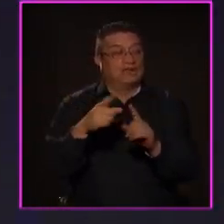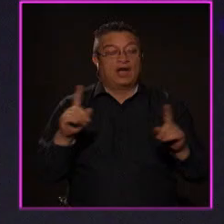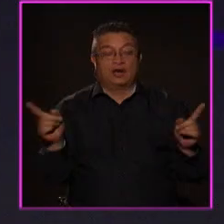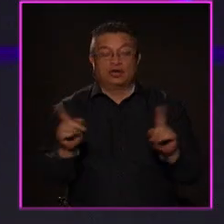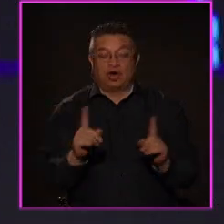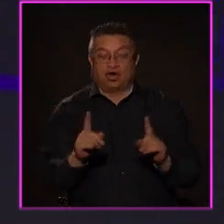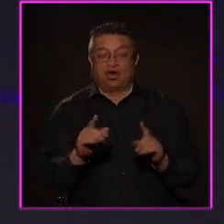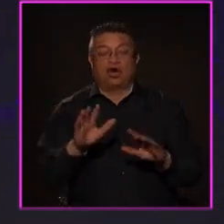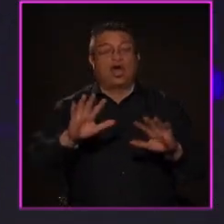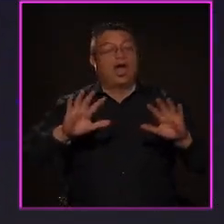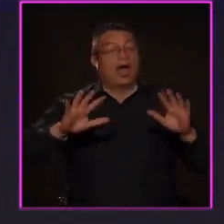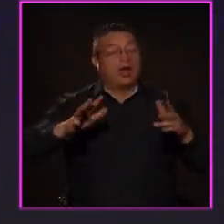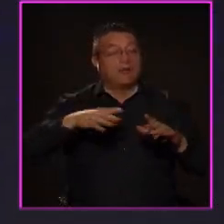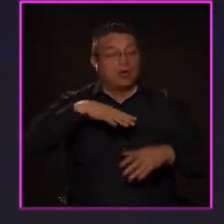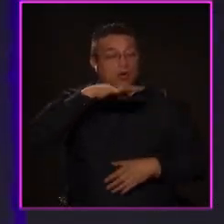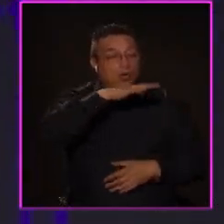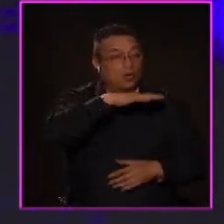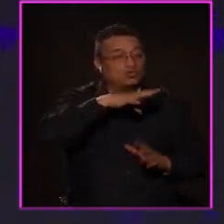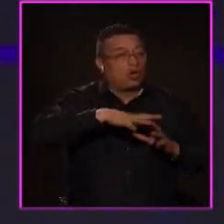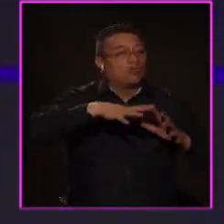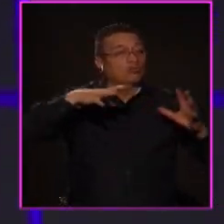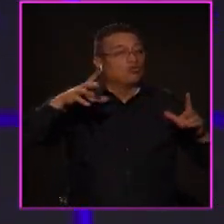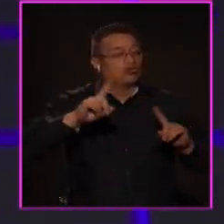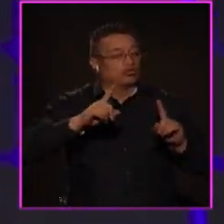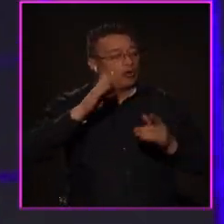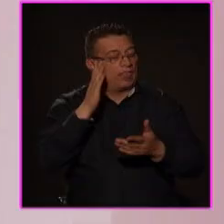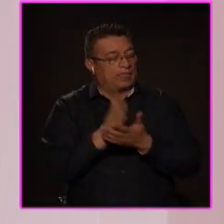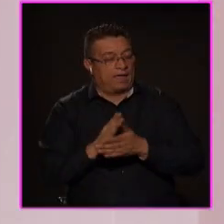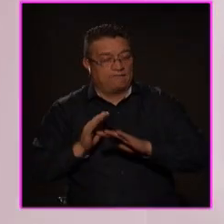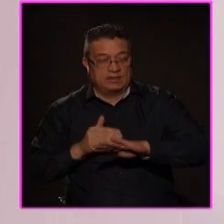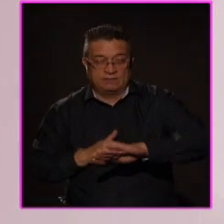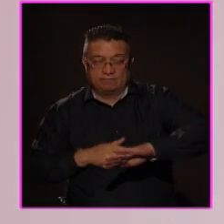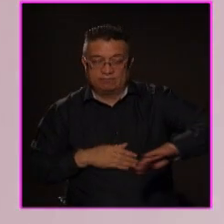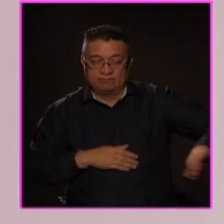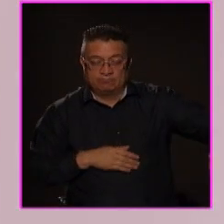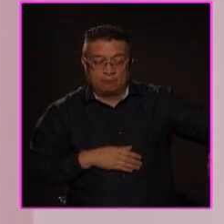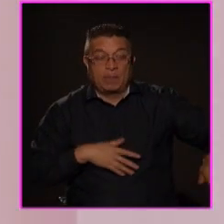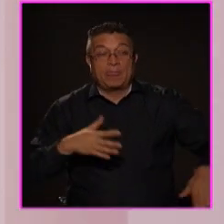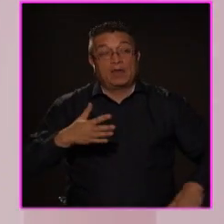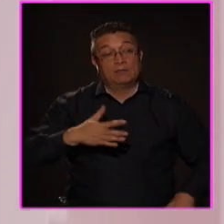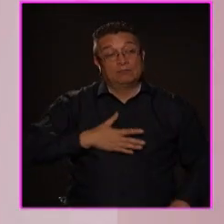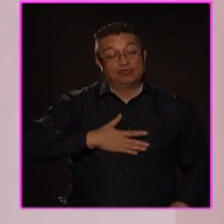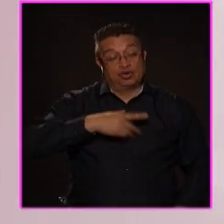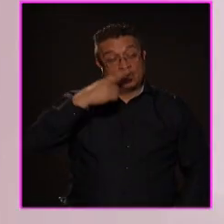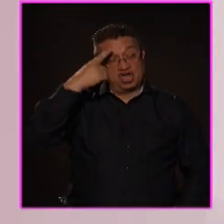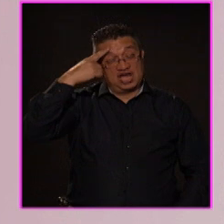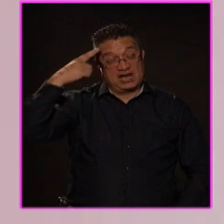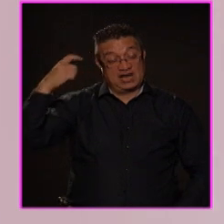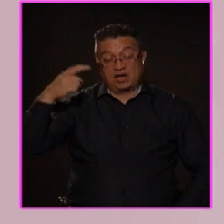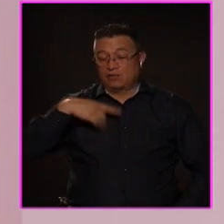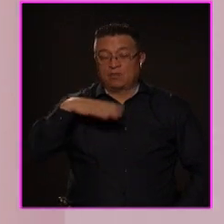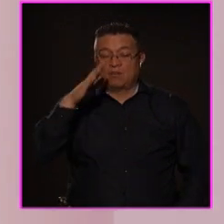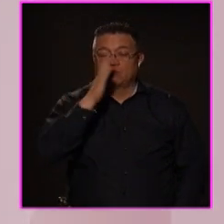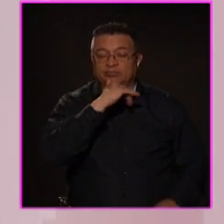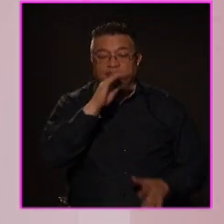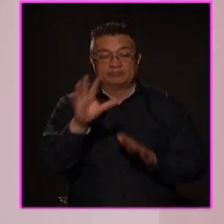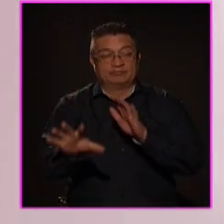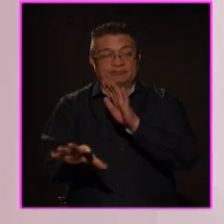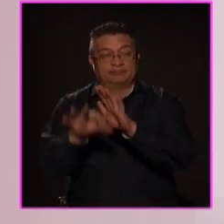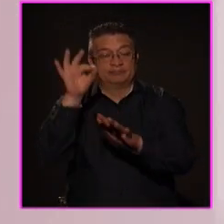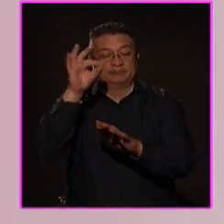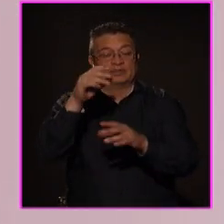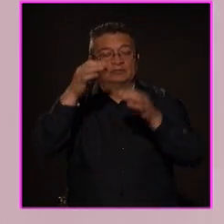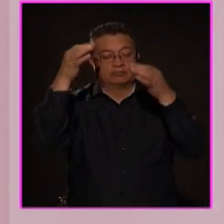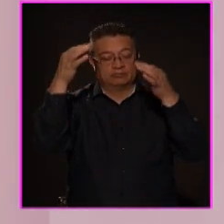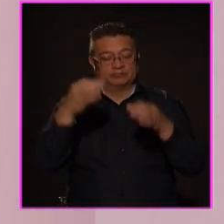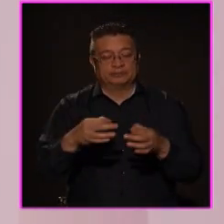AI so much. And I do think that we haven't found the right kind of framework now for integrating